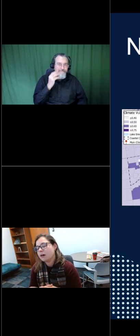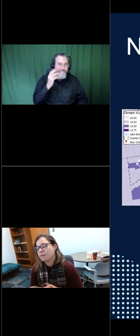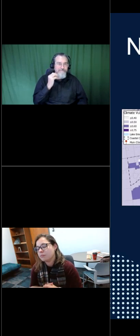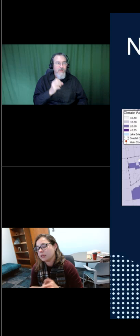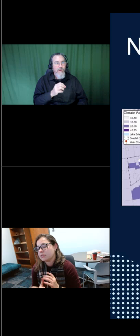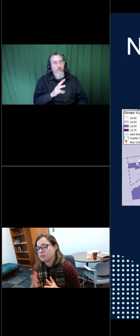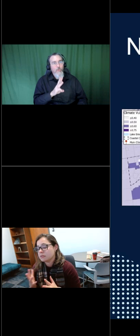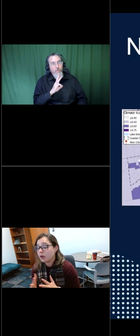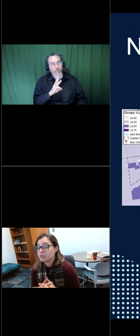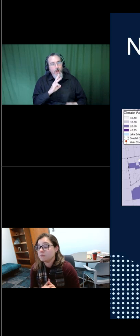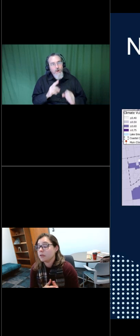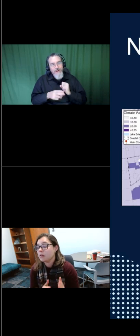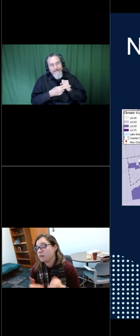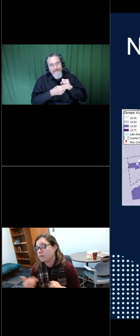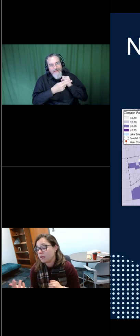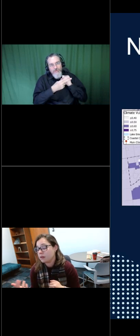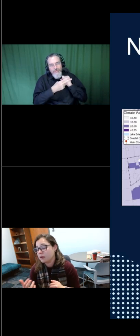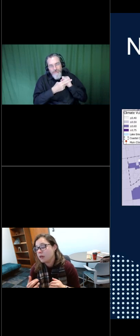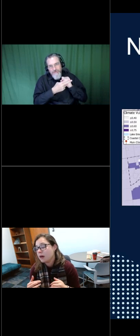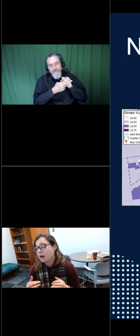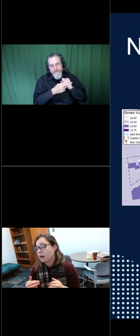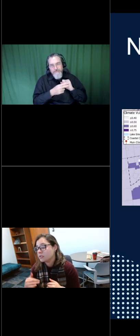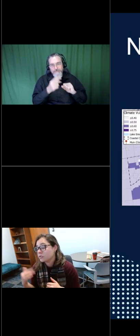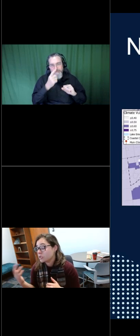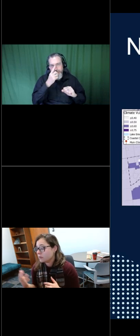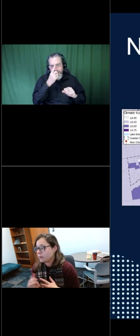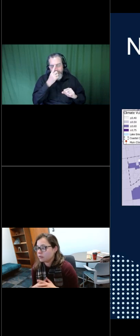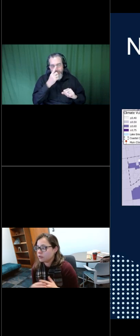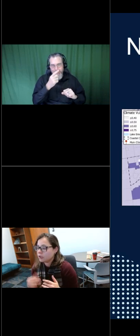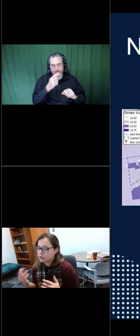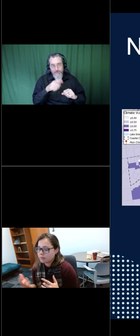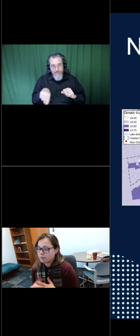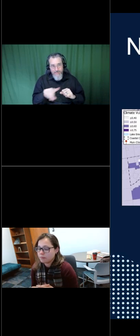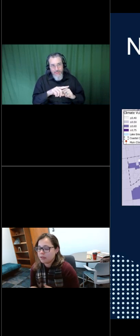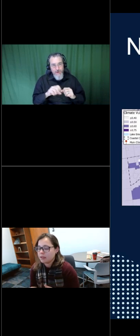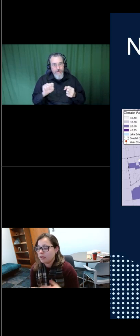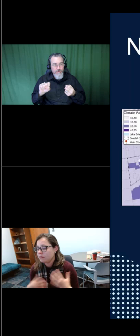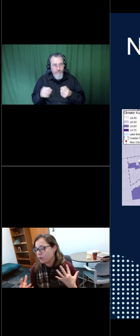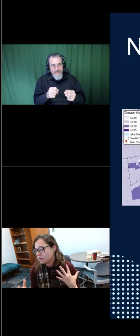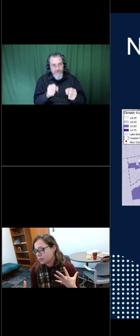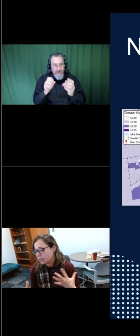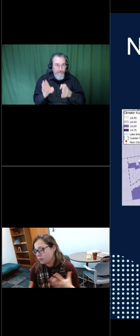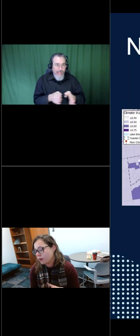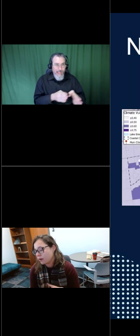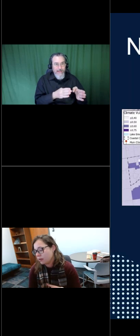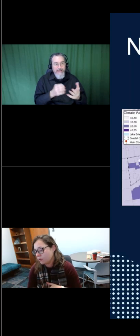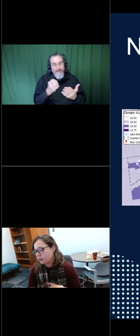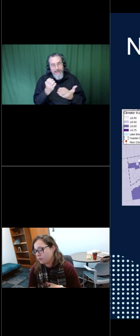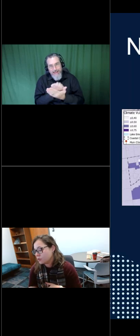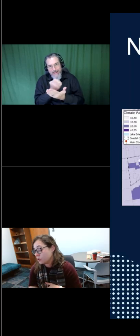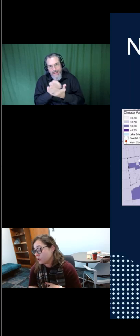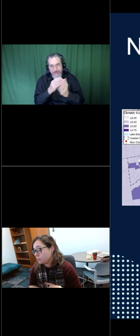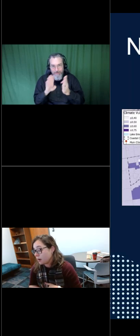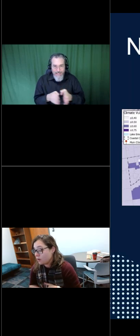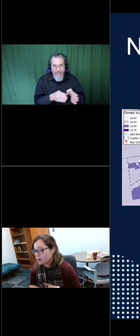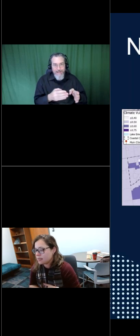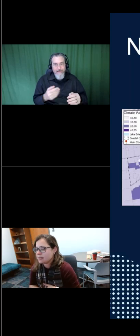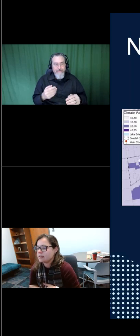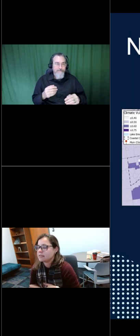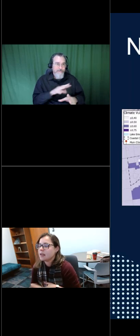knowledge, practice knowledge, because of their strategic plan or economic plan that involves clean water and green